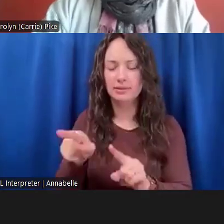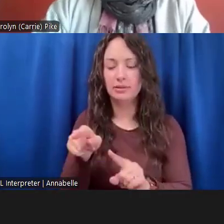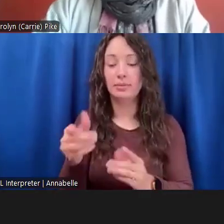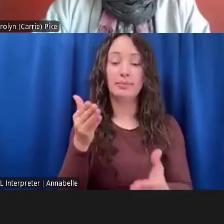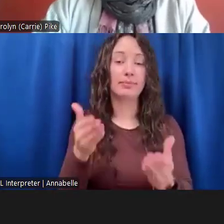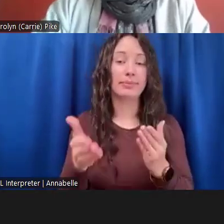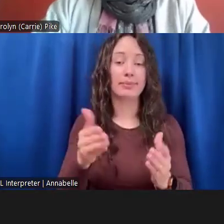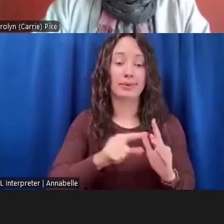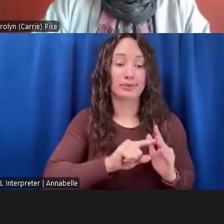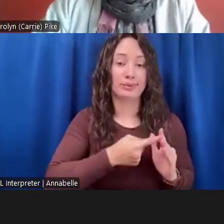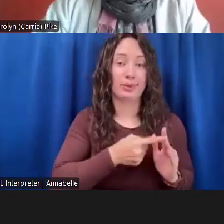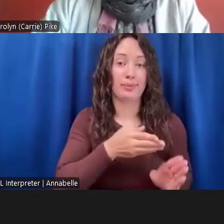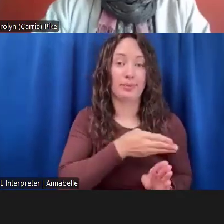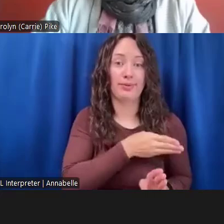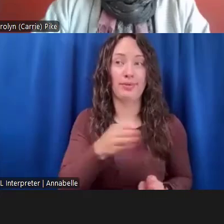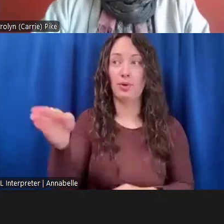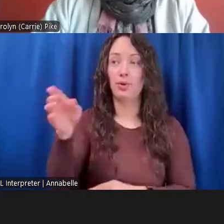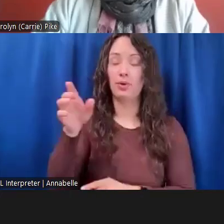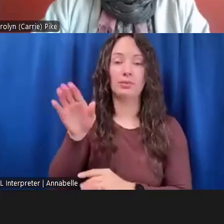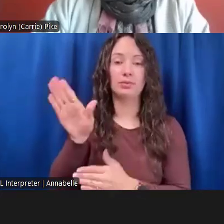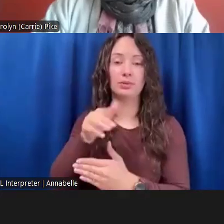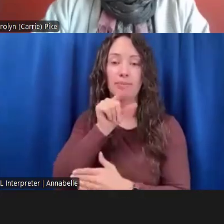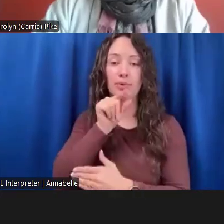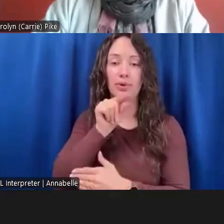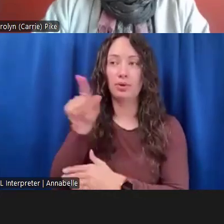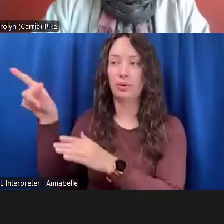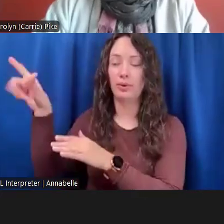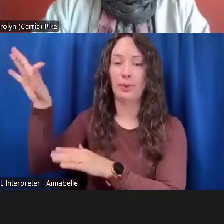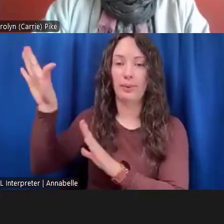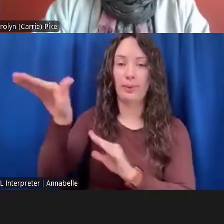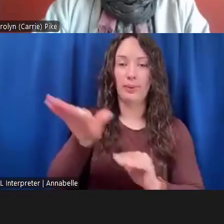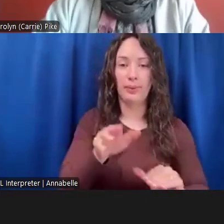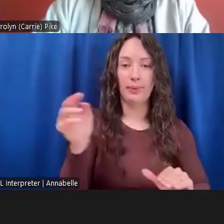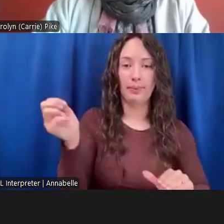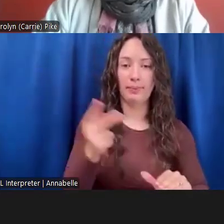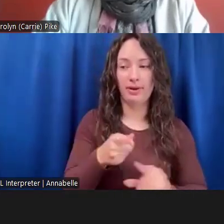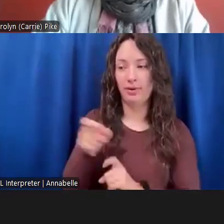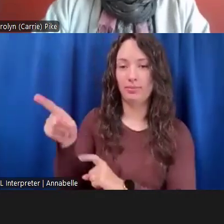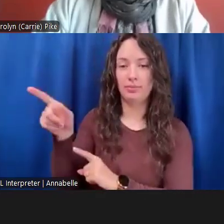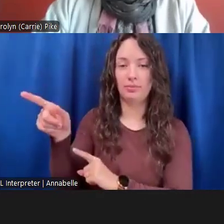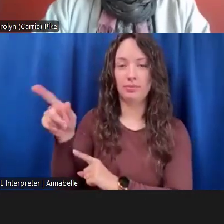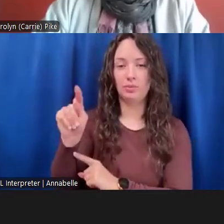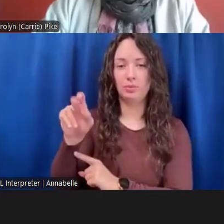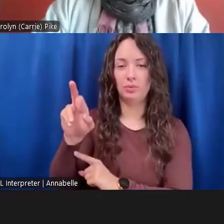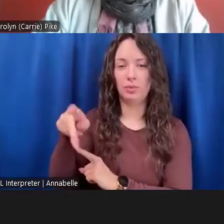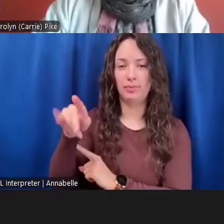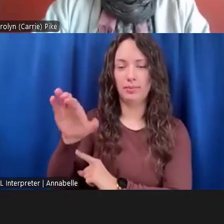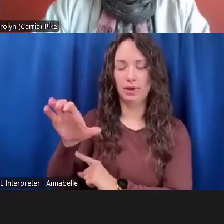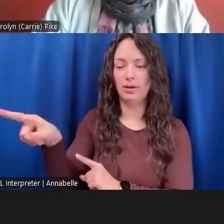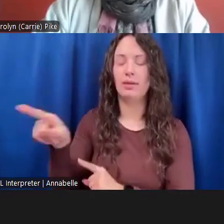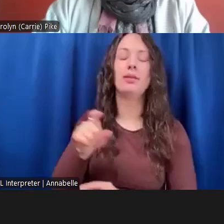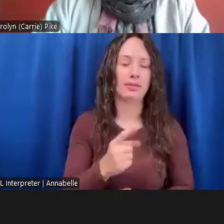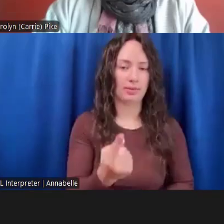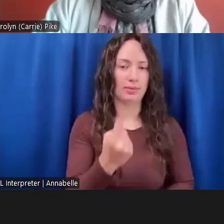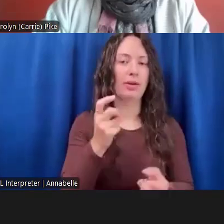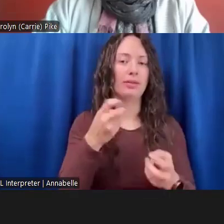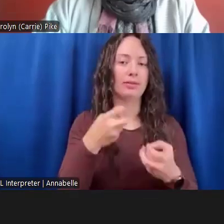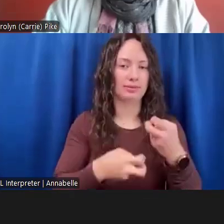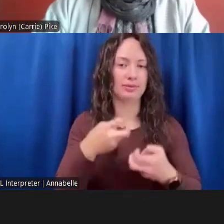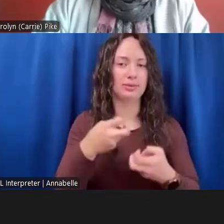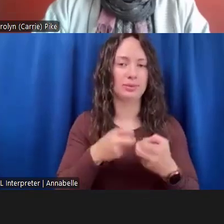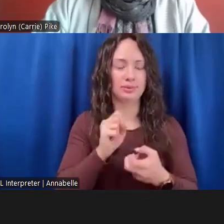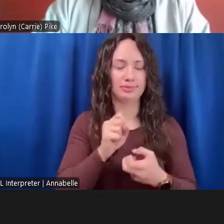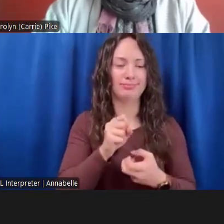the songbirds come back from the tropics, which is a growing issue that affects exactly what you're talking about in terms